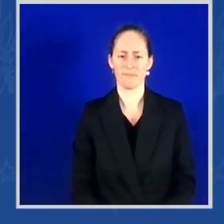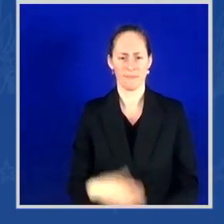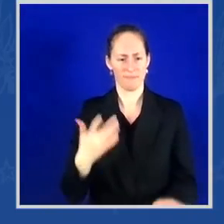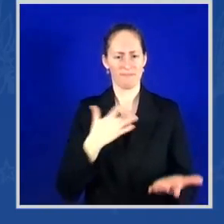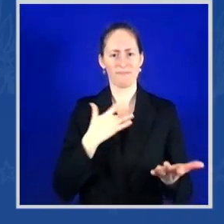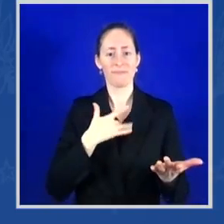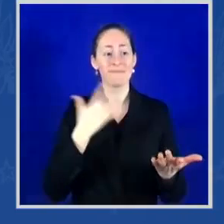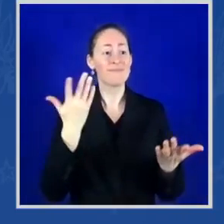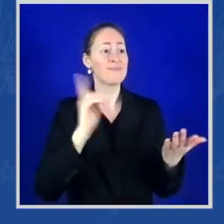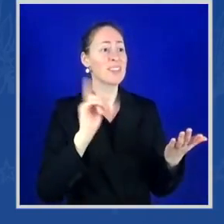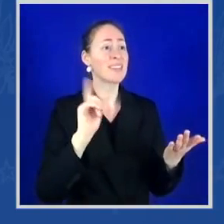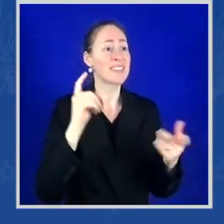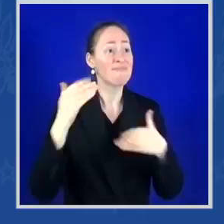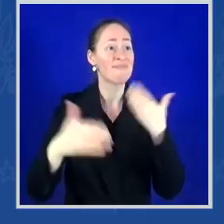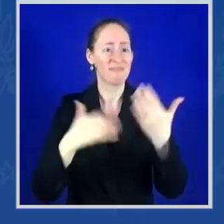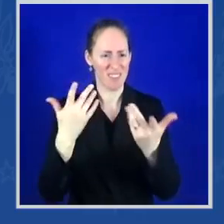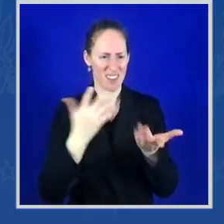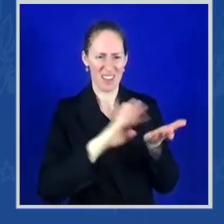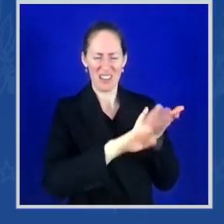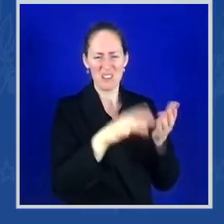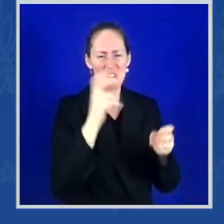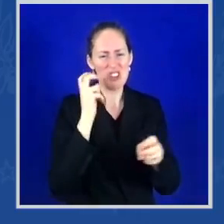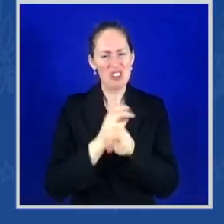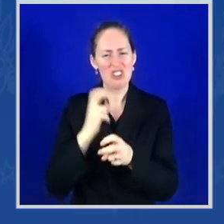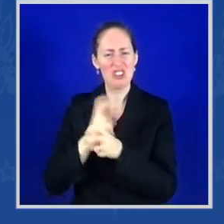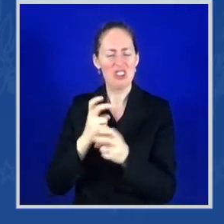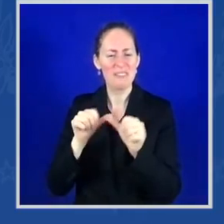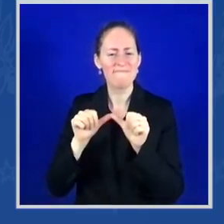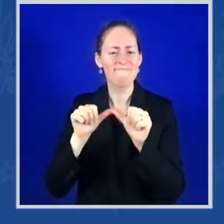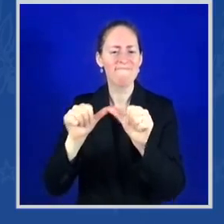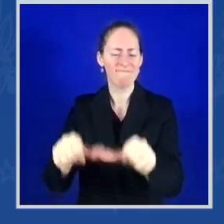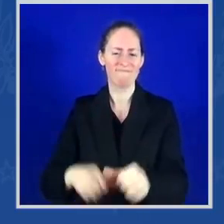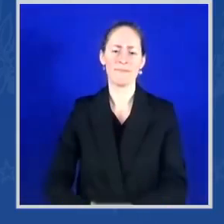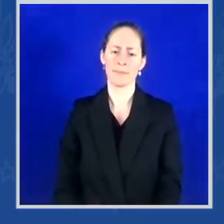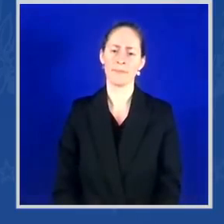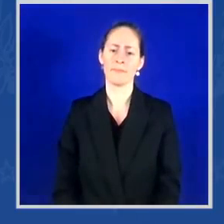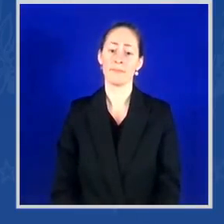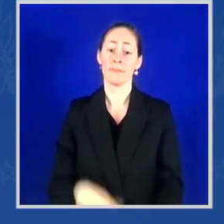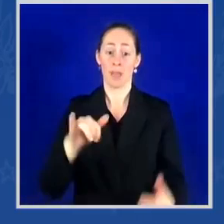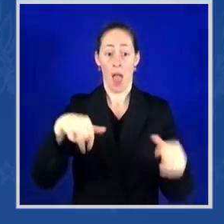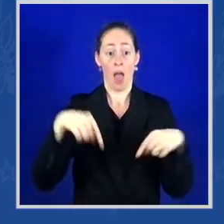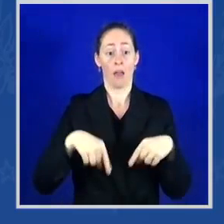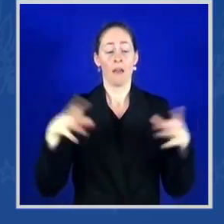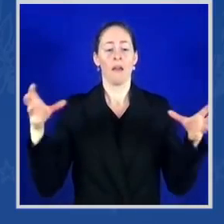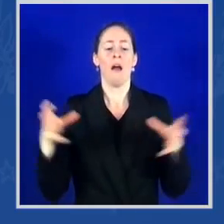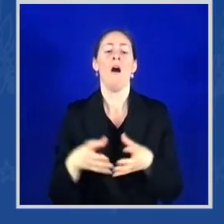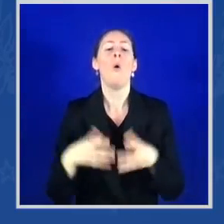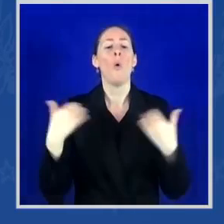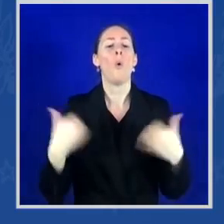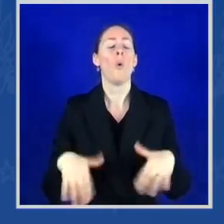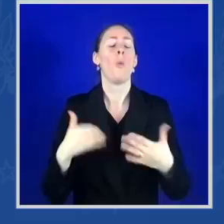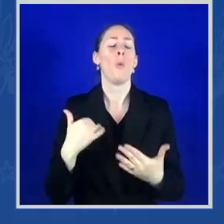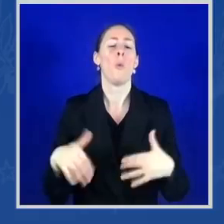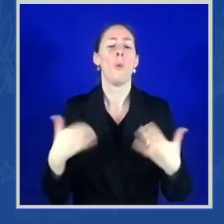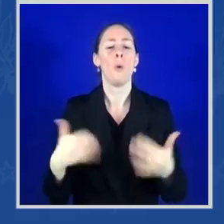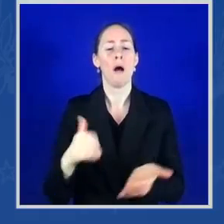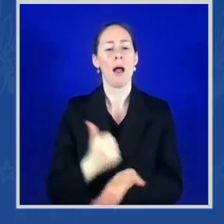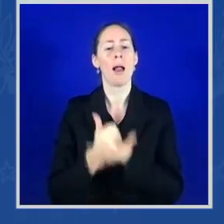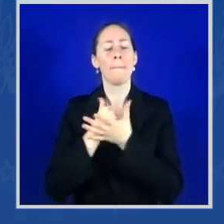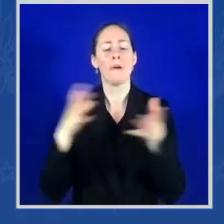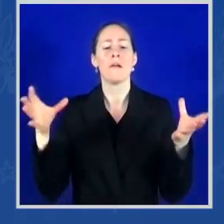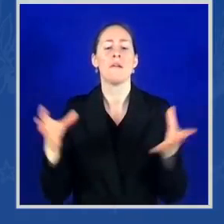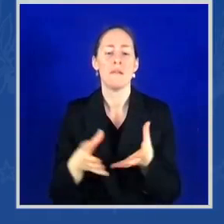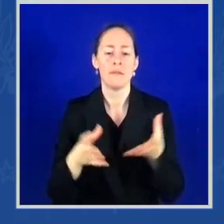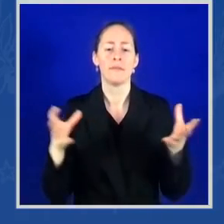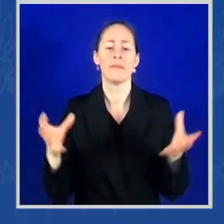help. And while I know nothing I can say to ease the pain, I just know that each